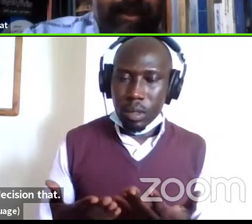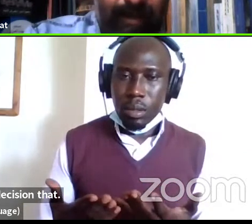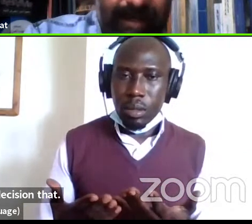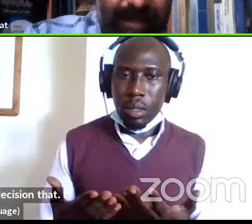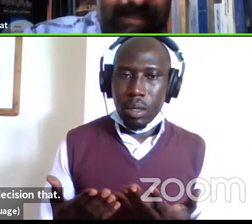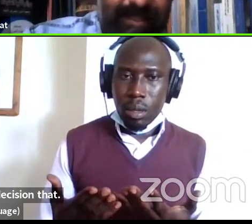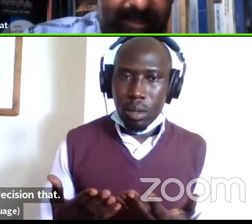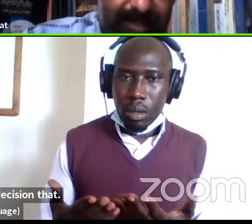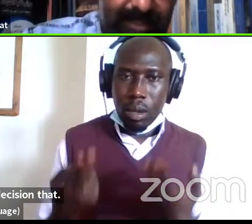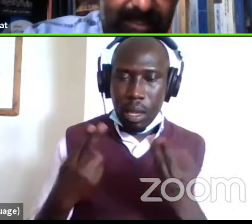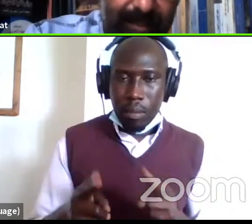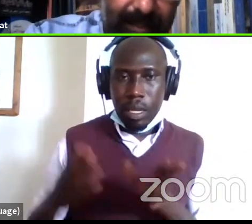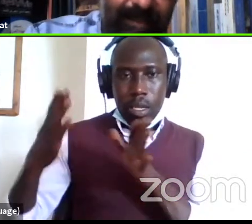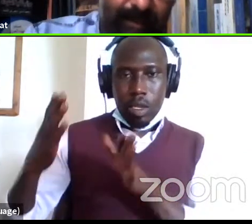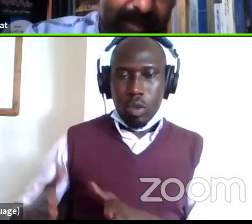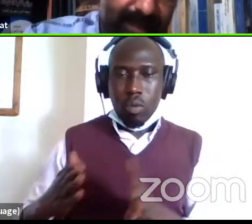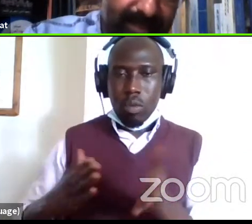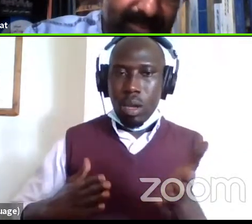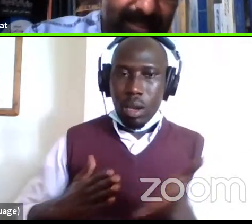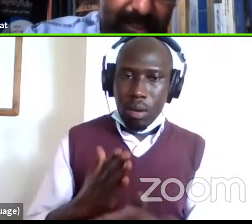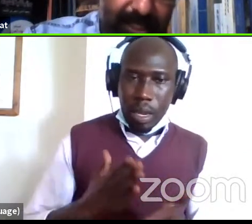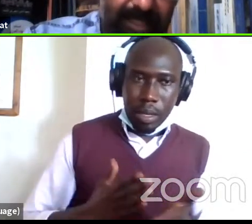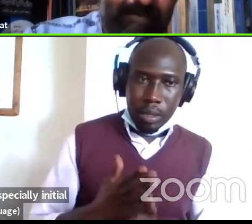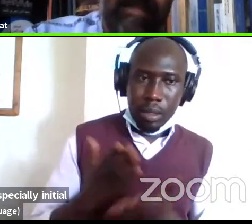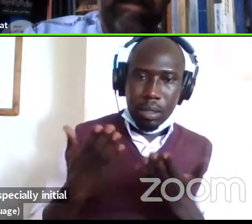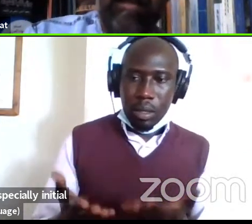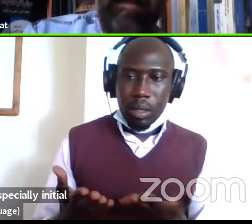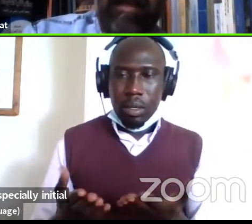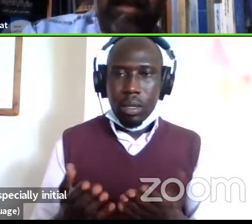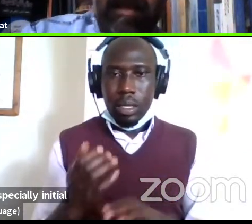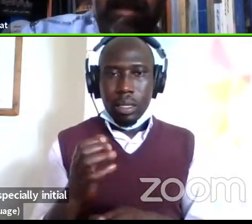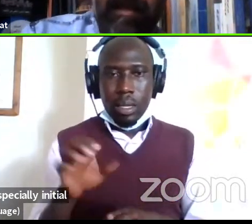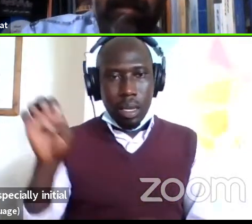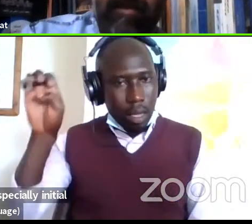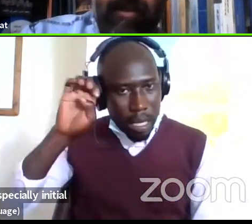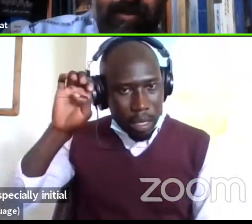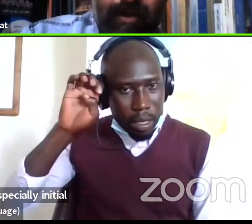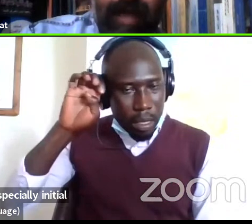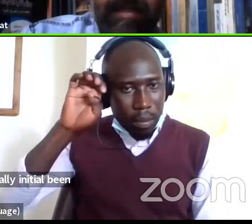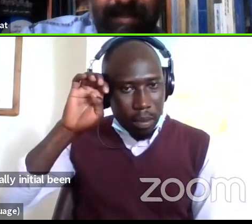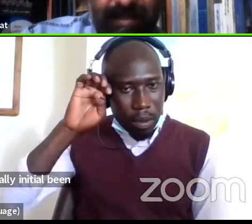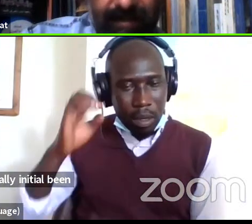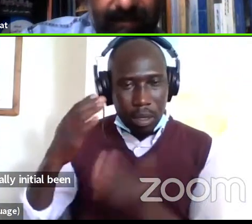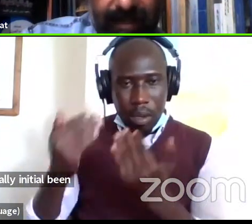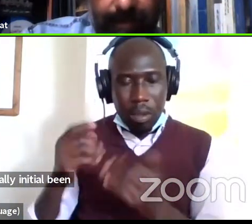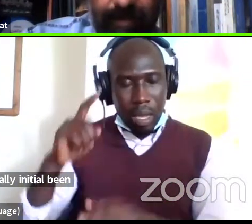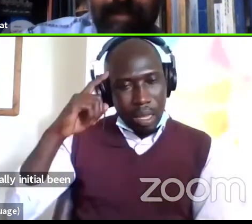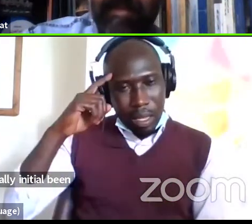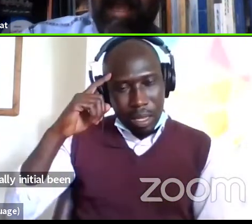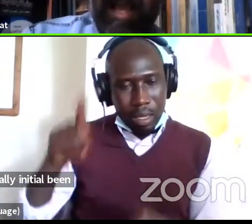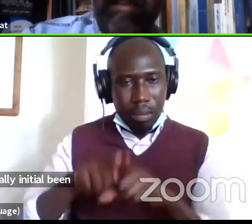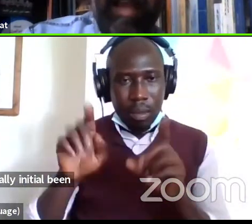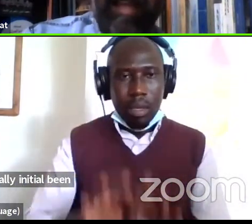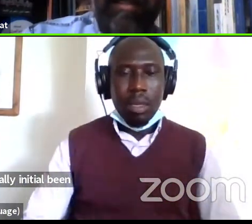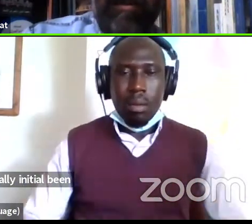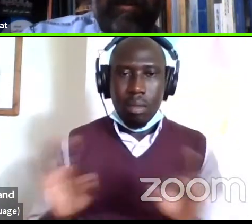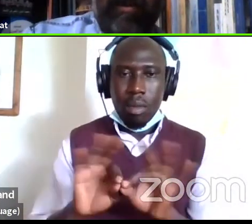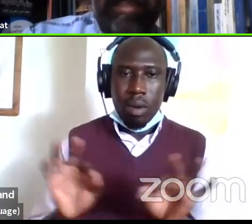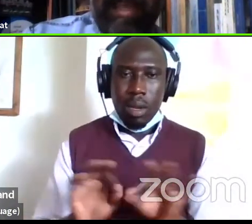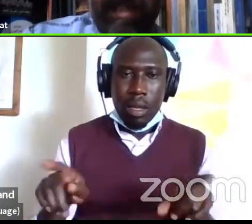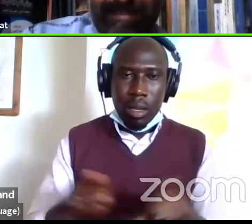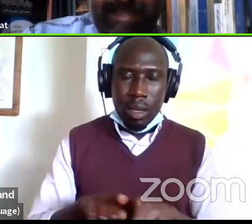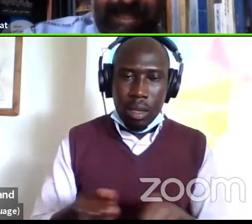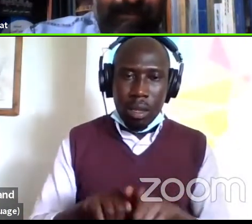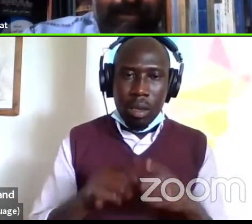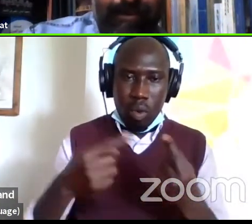upholds the human rights, especially digital human rights in Egypt. So I think it's very important. And as